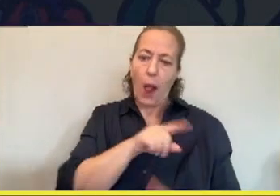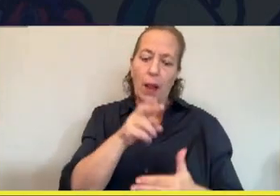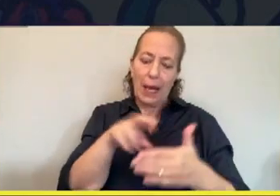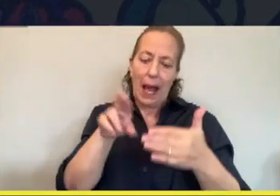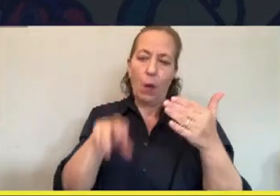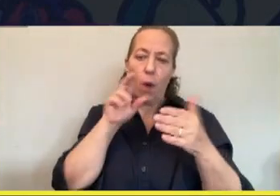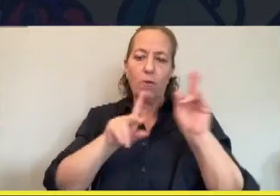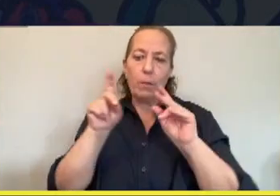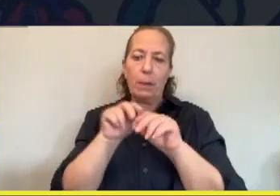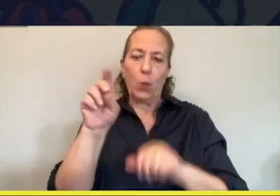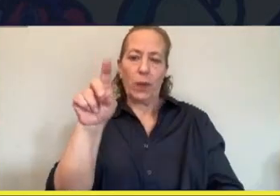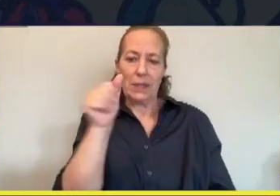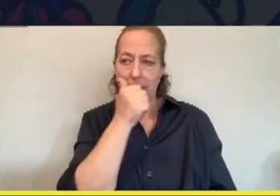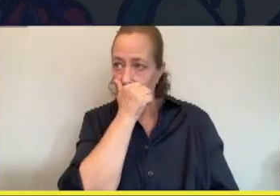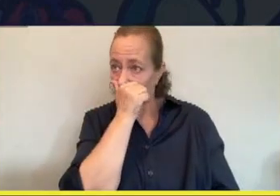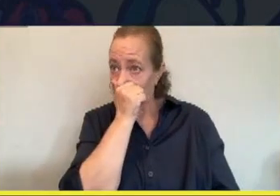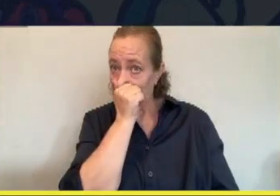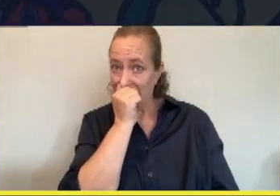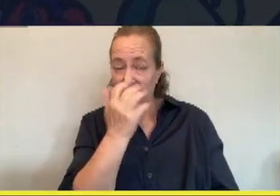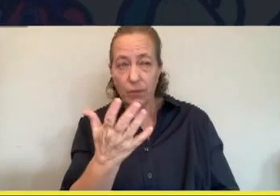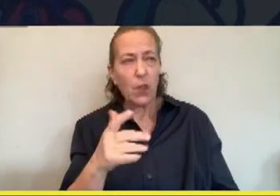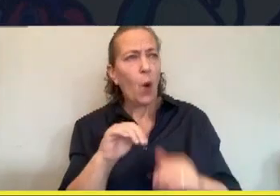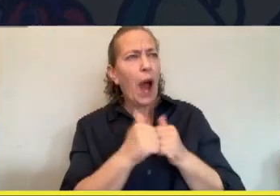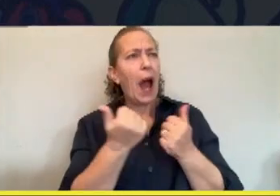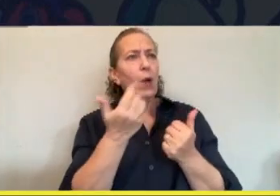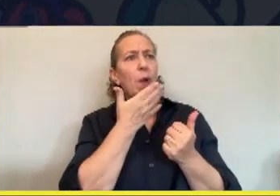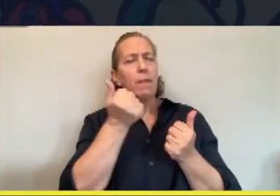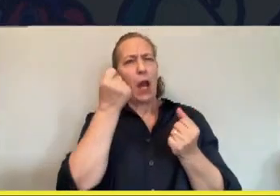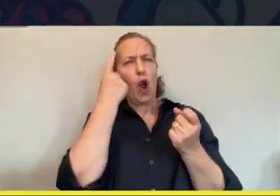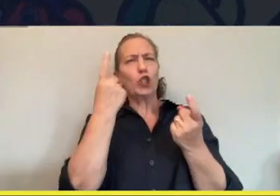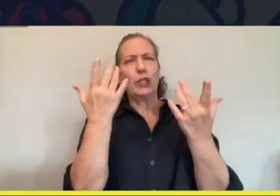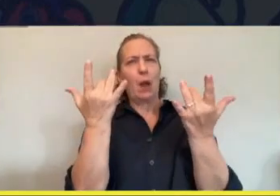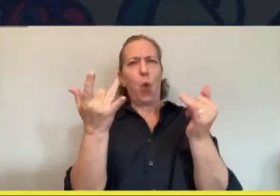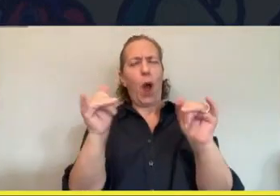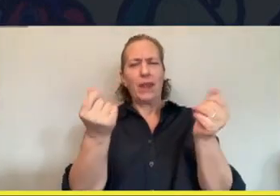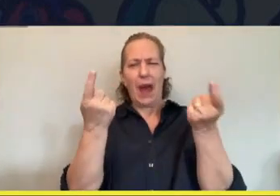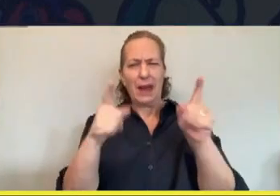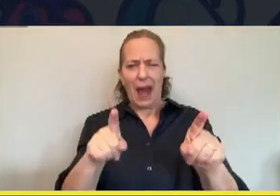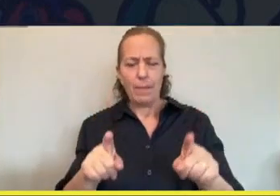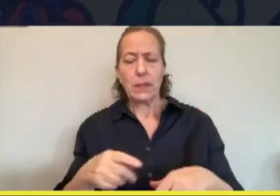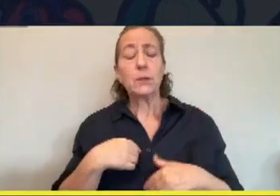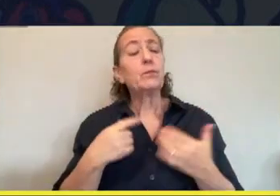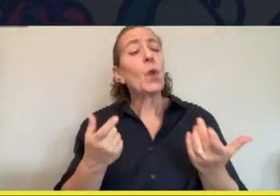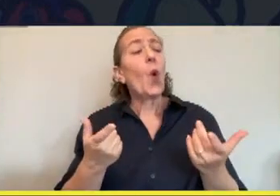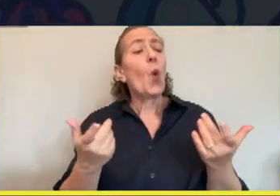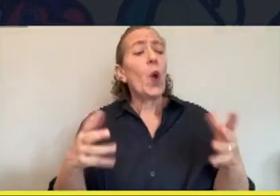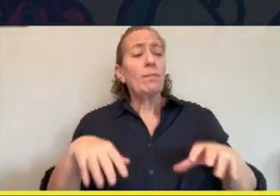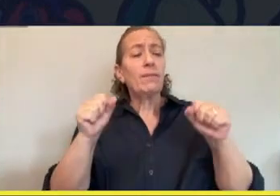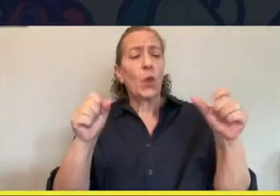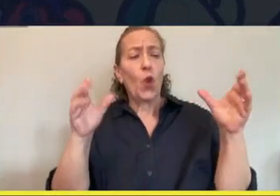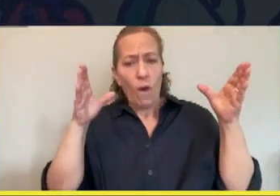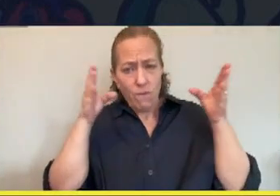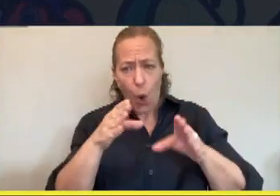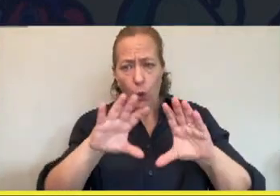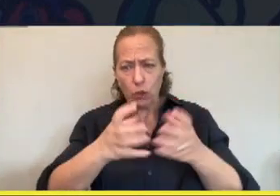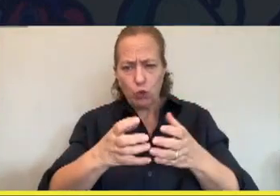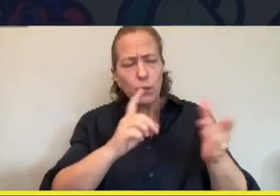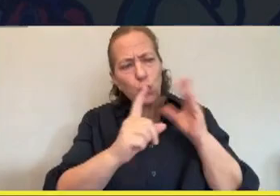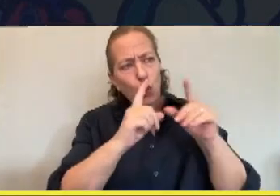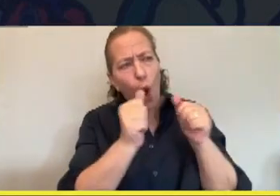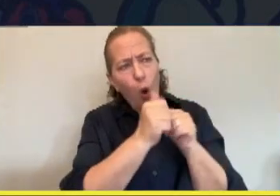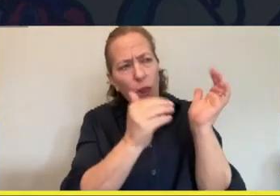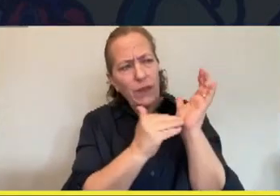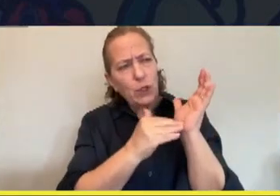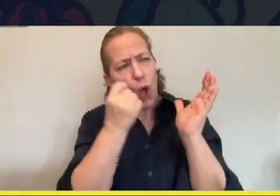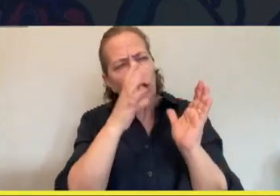In an effort to better understand why these disparities exist, we sought to do focus groups to talk to physicians and understand their perspectives on